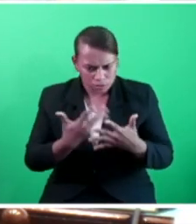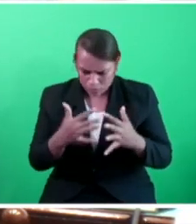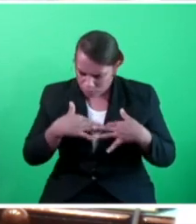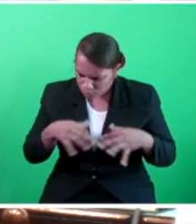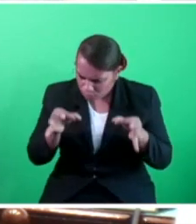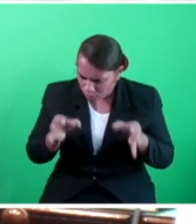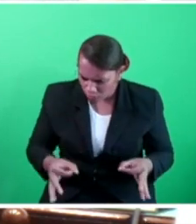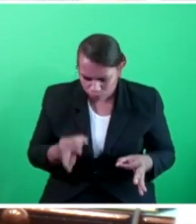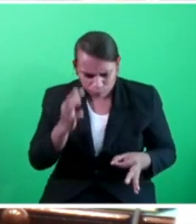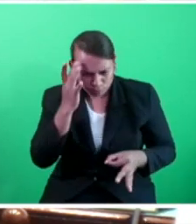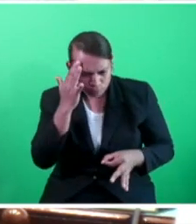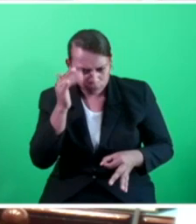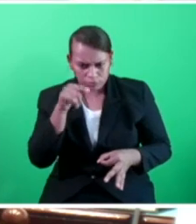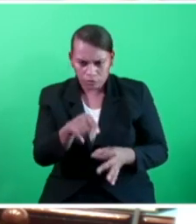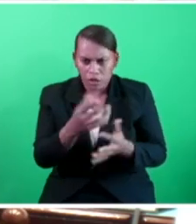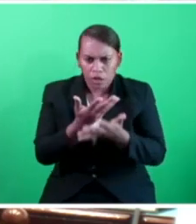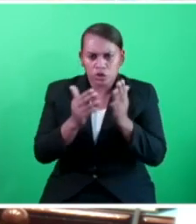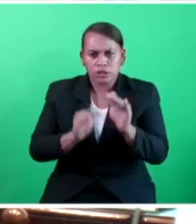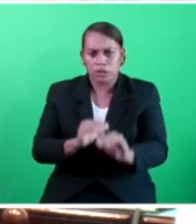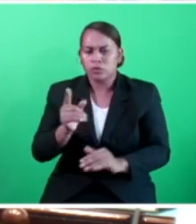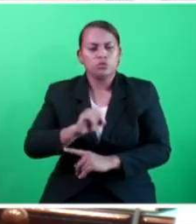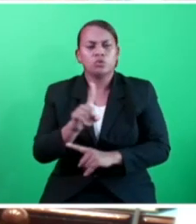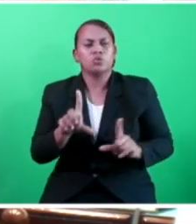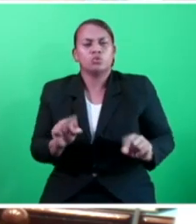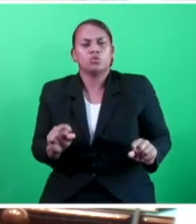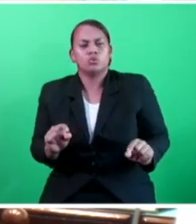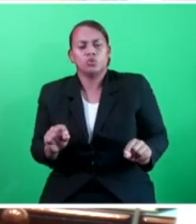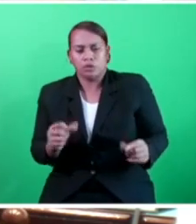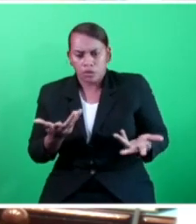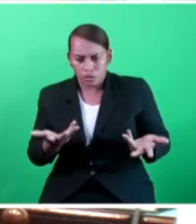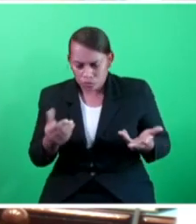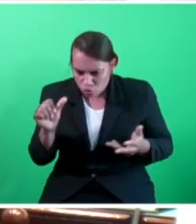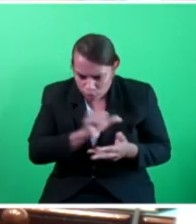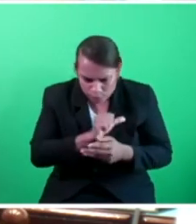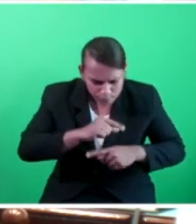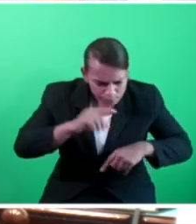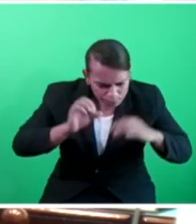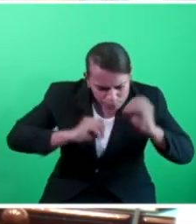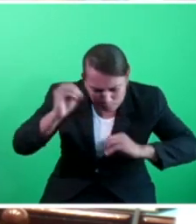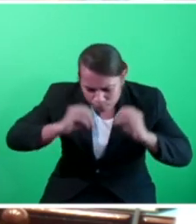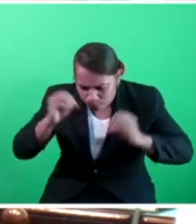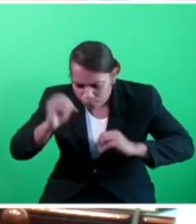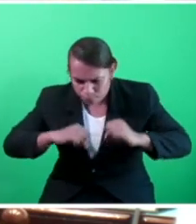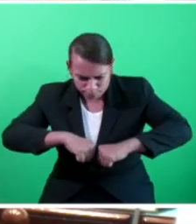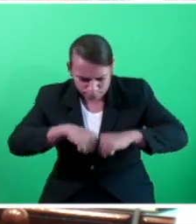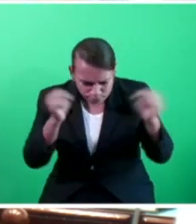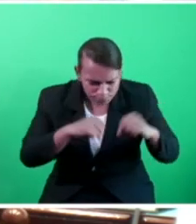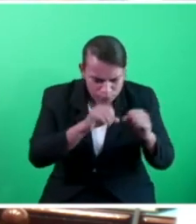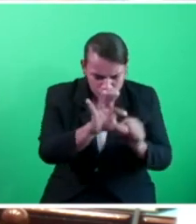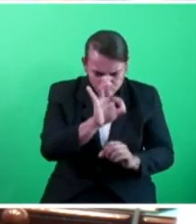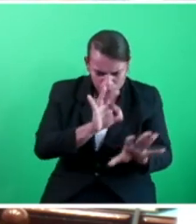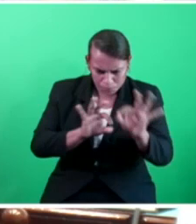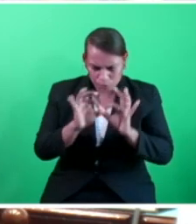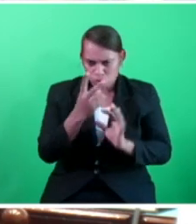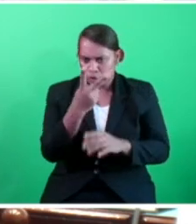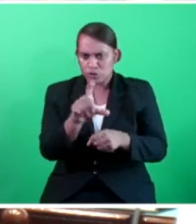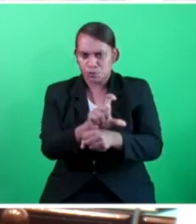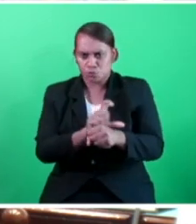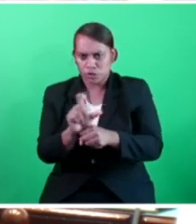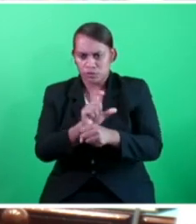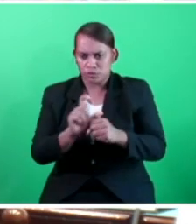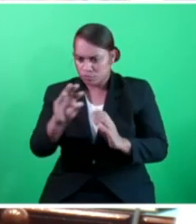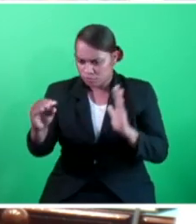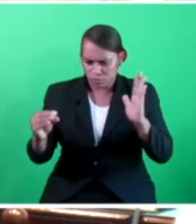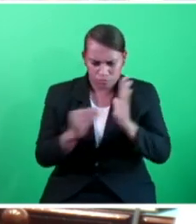will examine the possibility of removing these particular two chemicals. Mr. Speaker, when a chemical is